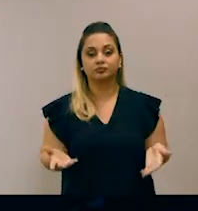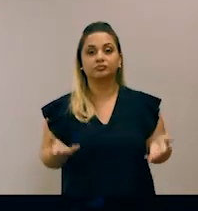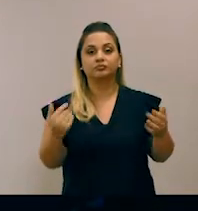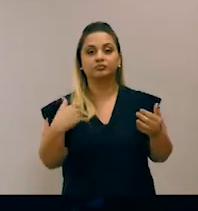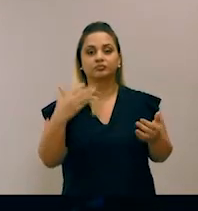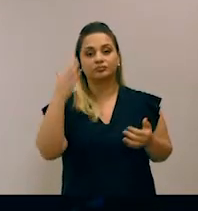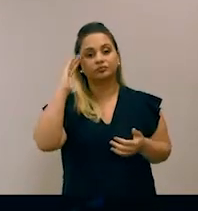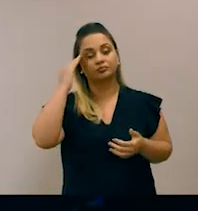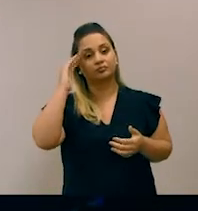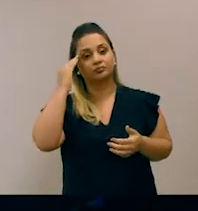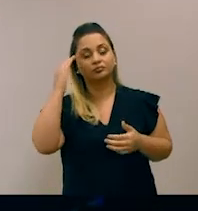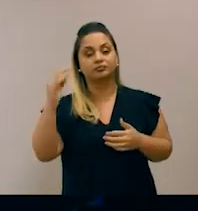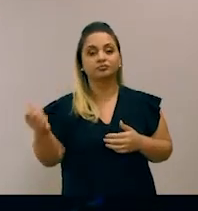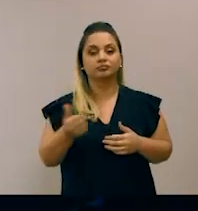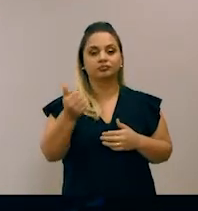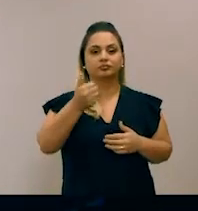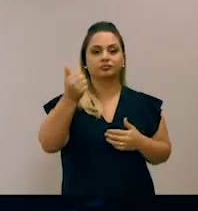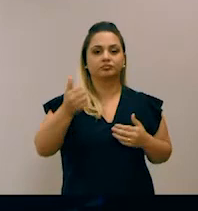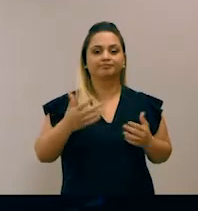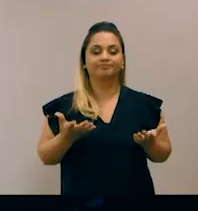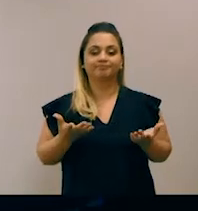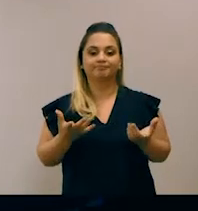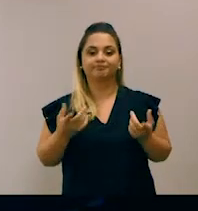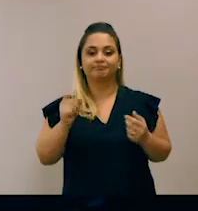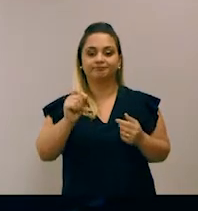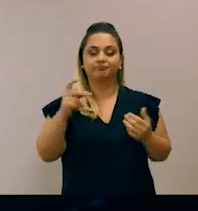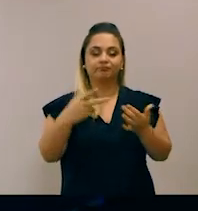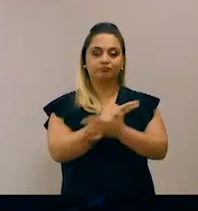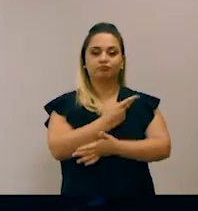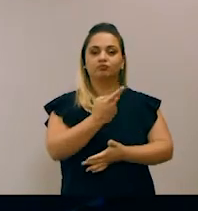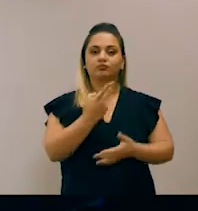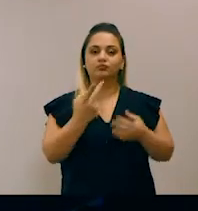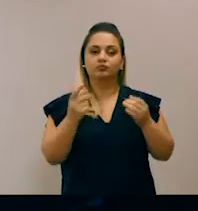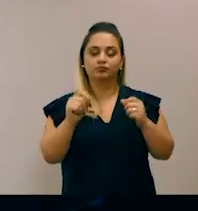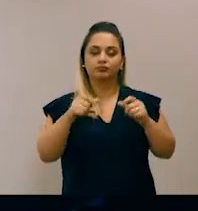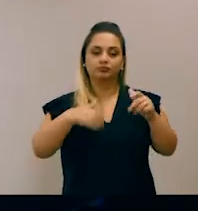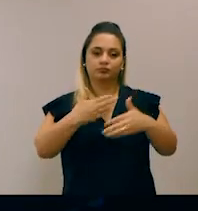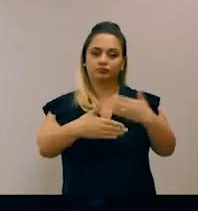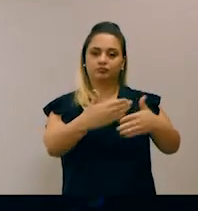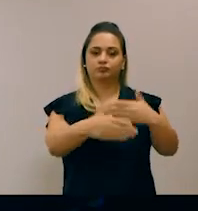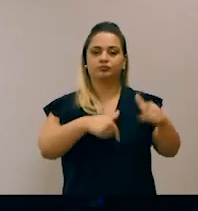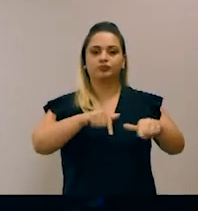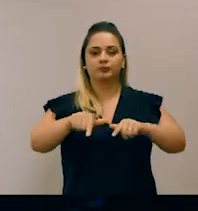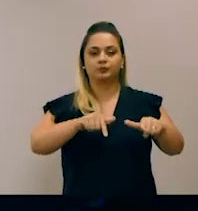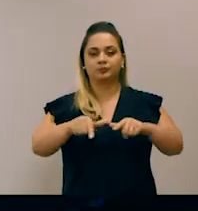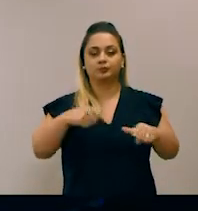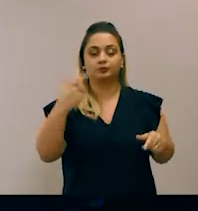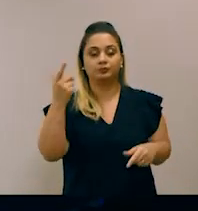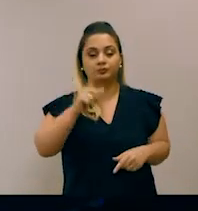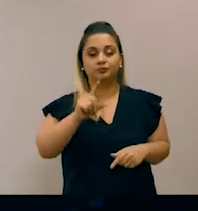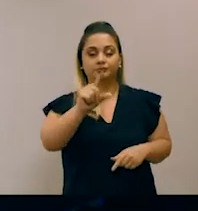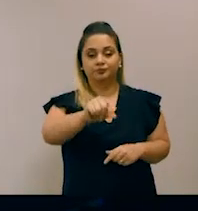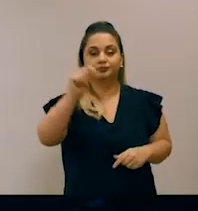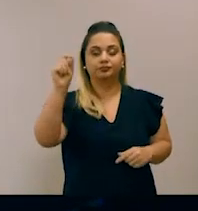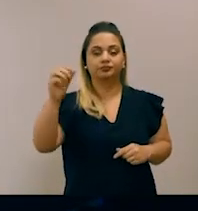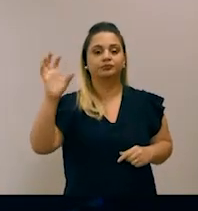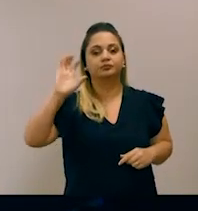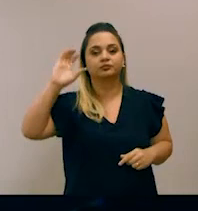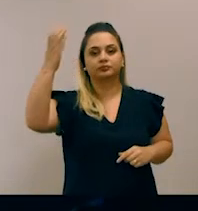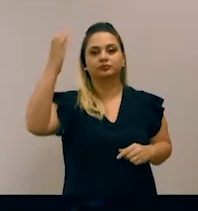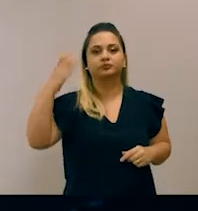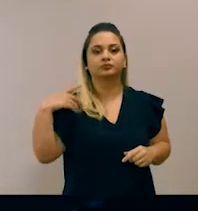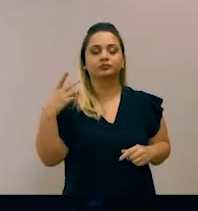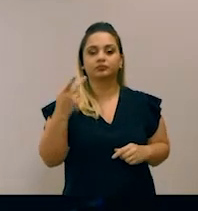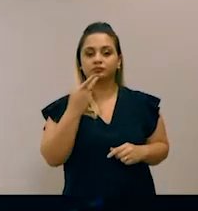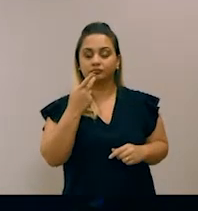To understand the impact of material error in the rework process and to justify this technological